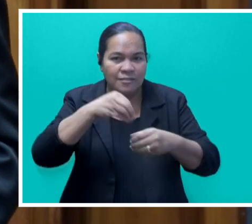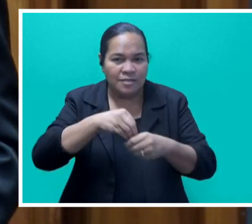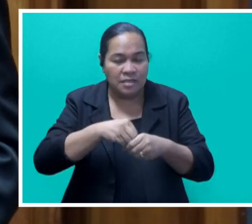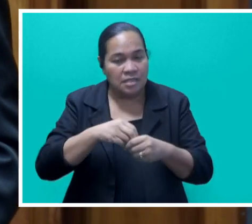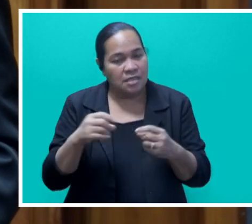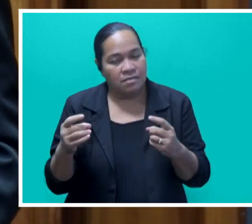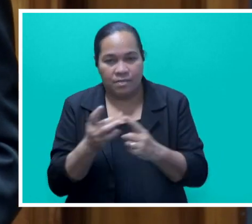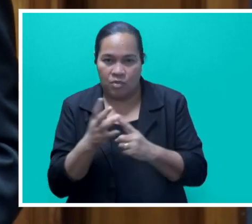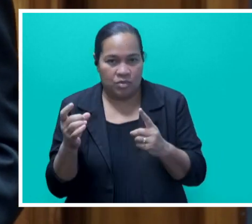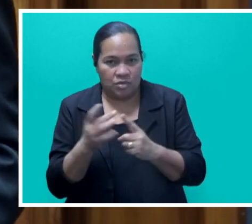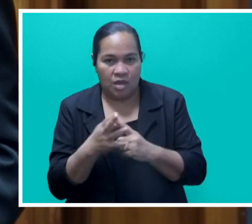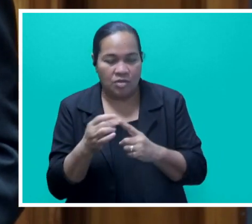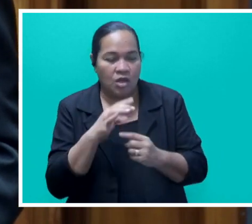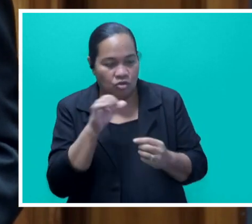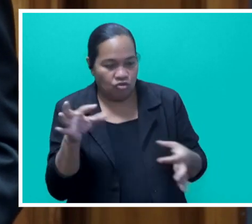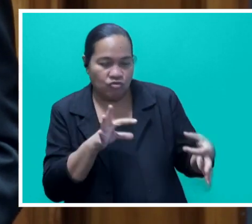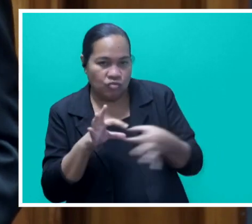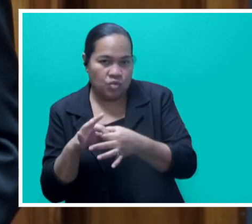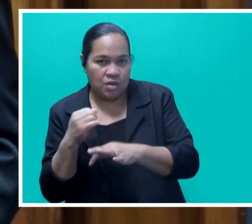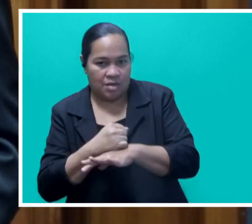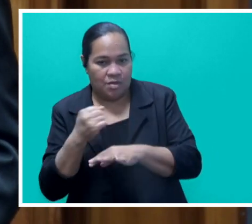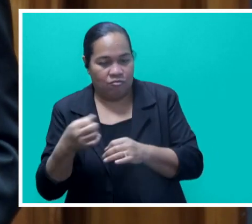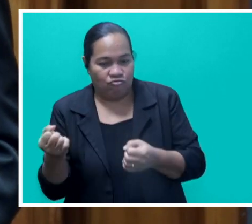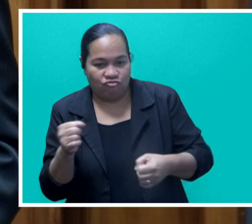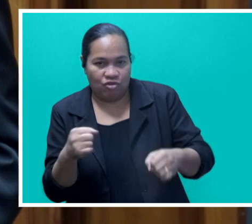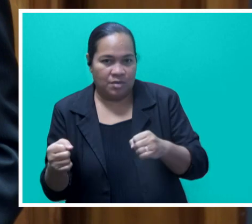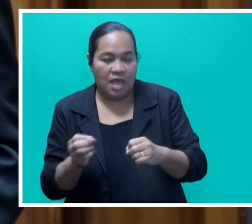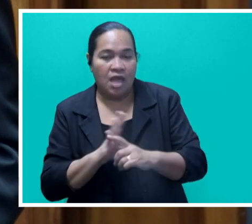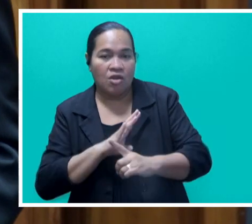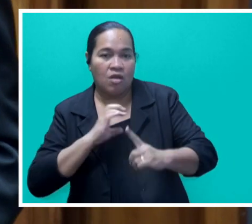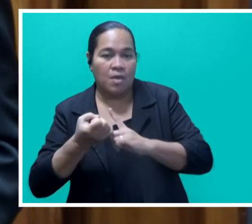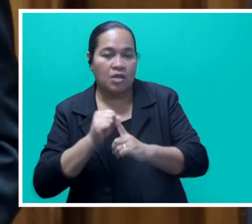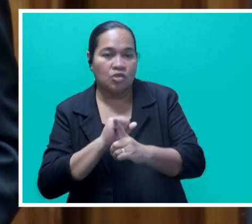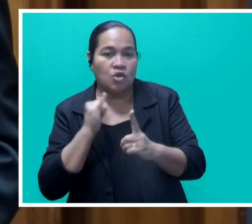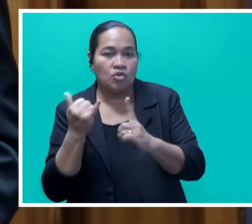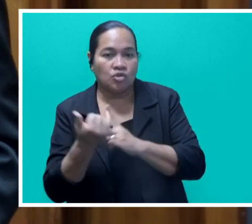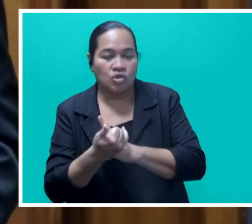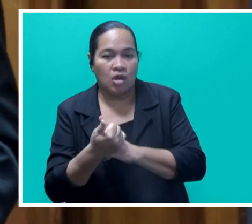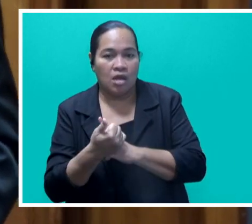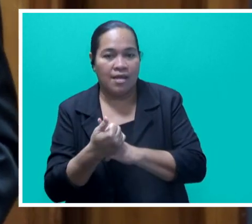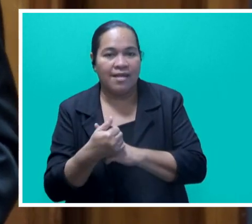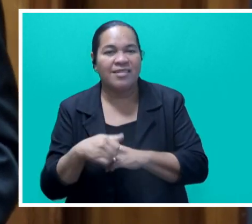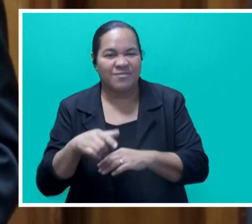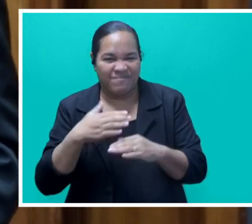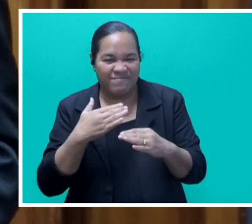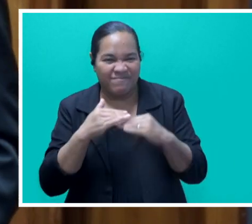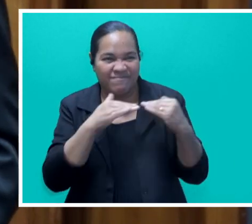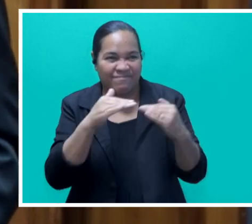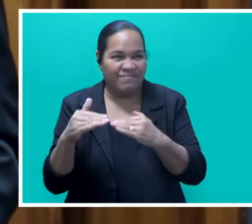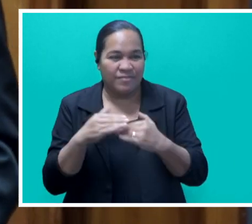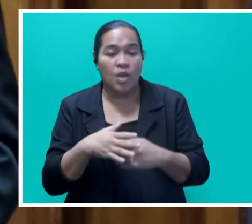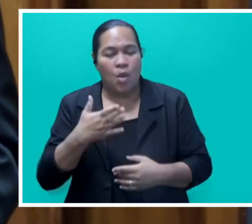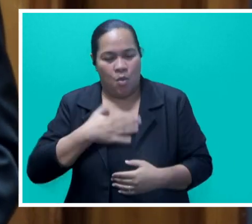ever important as it shapes the economic and social landscape. What I want is to see